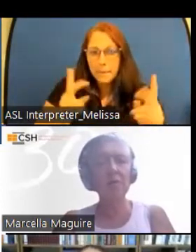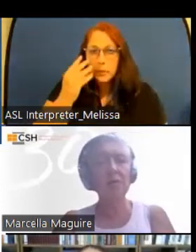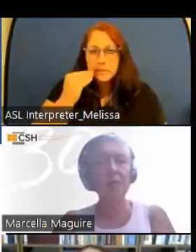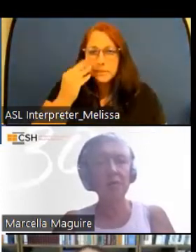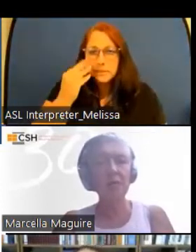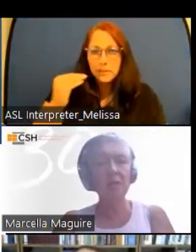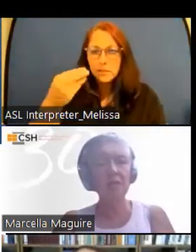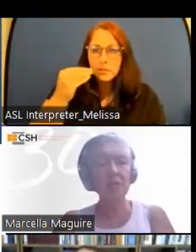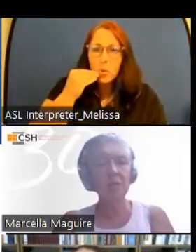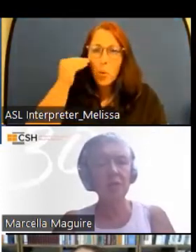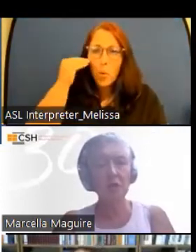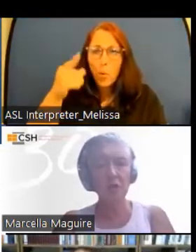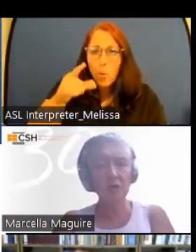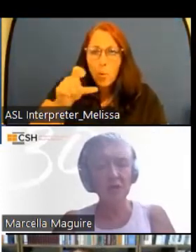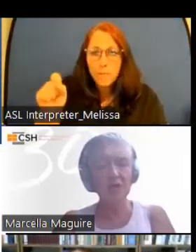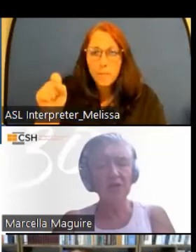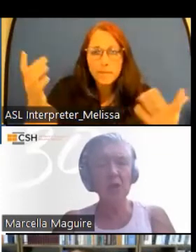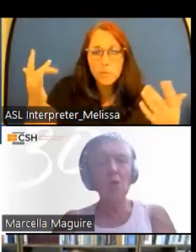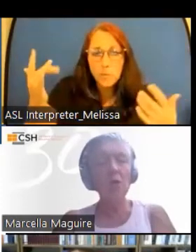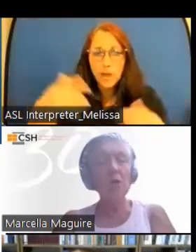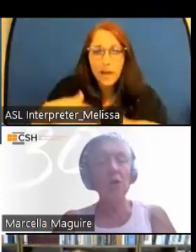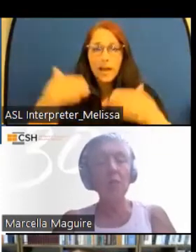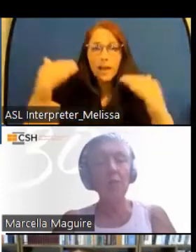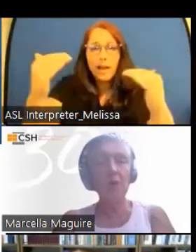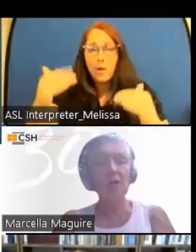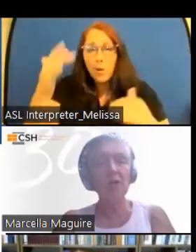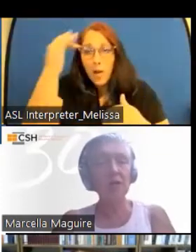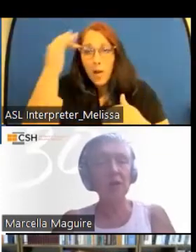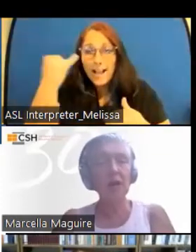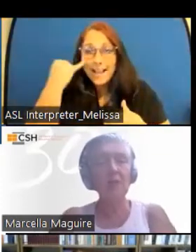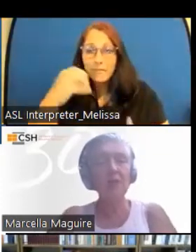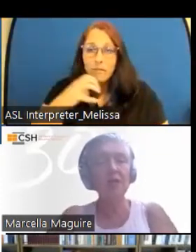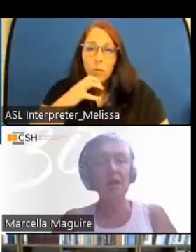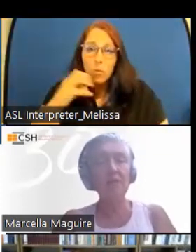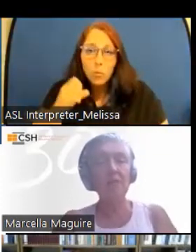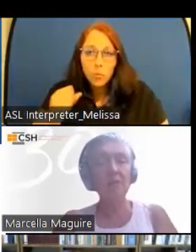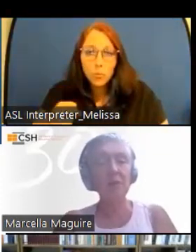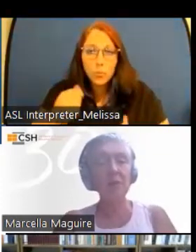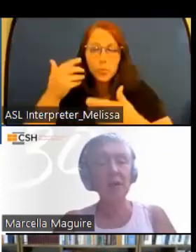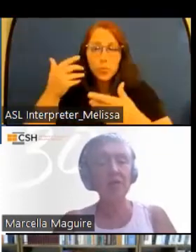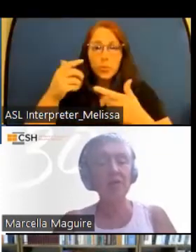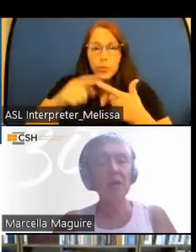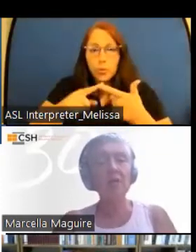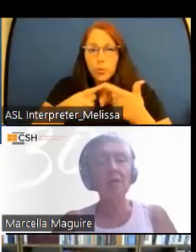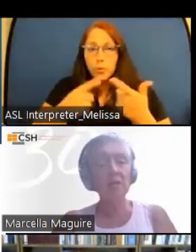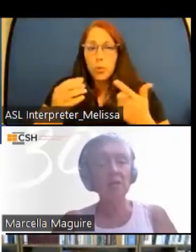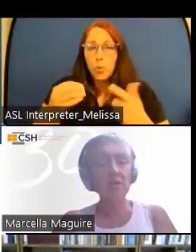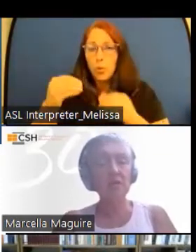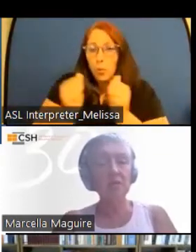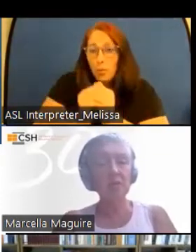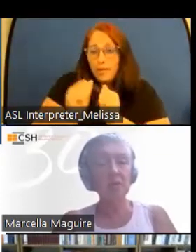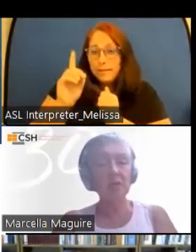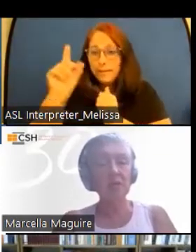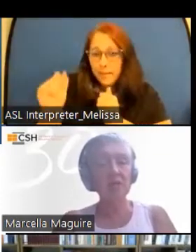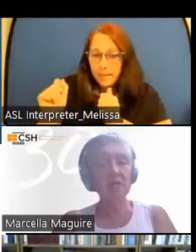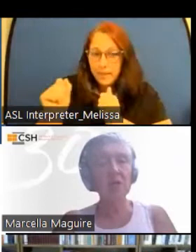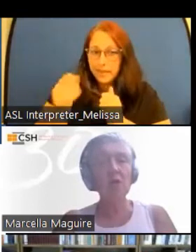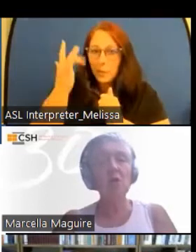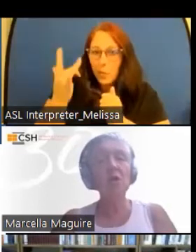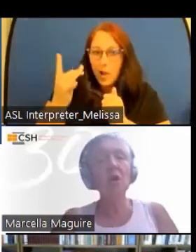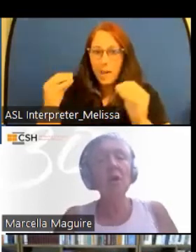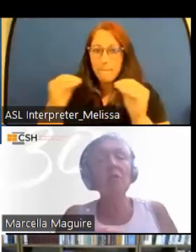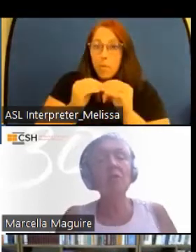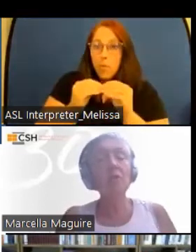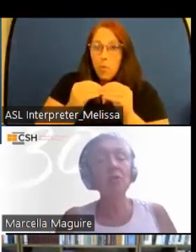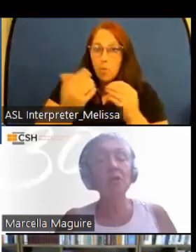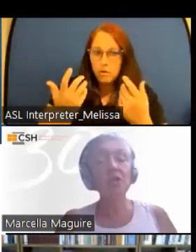and people with disabilities are experiencing homelessness. We're going to talk about permanent supported housing and evidence-based practice that's addressed to meet their needs. We're